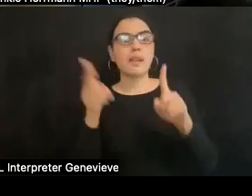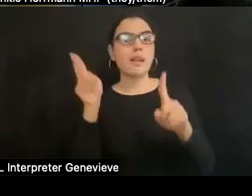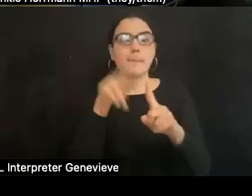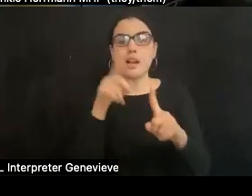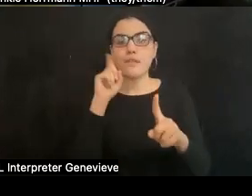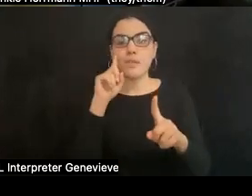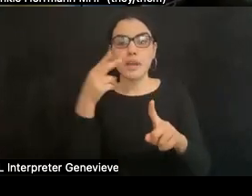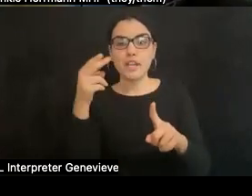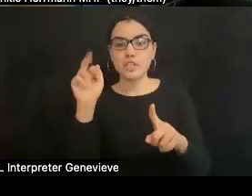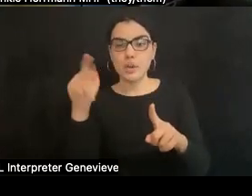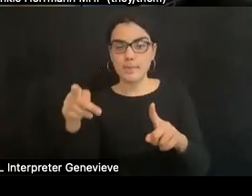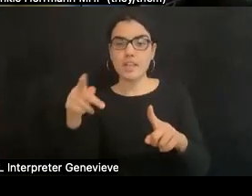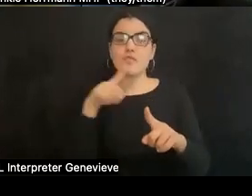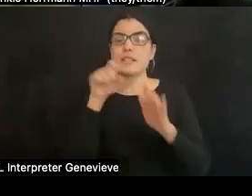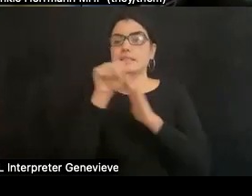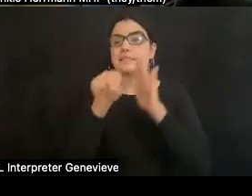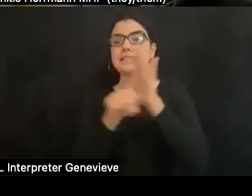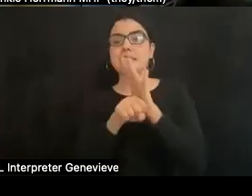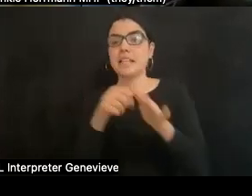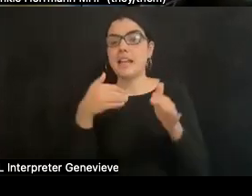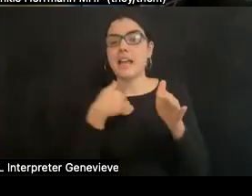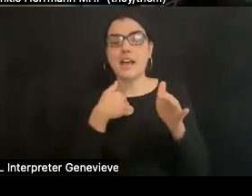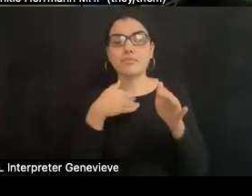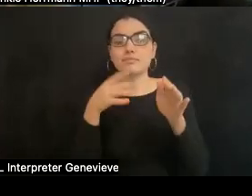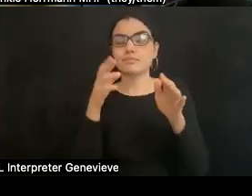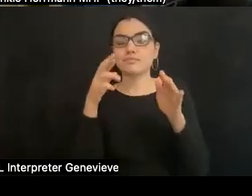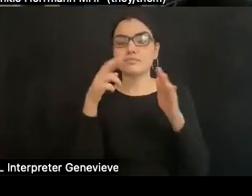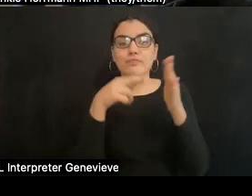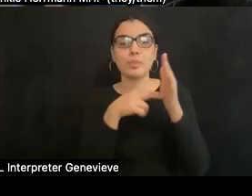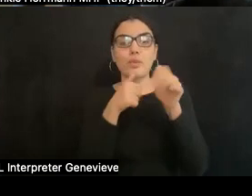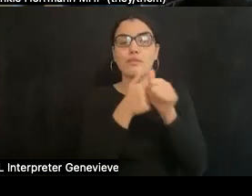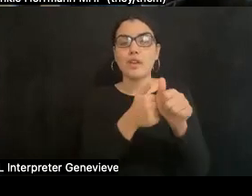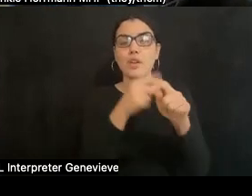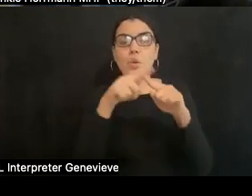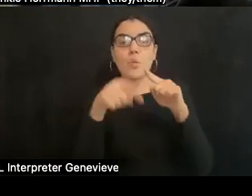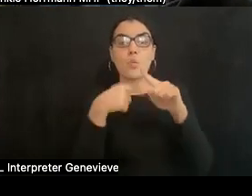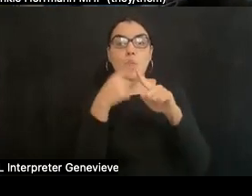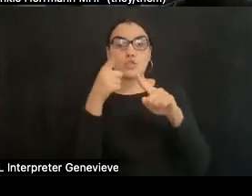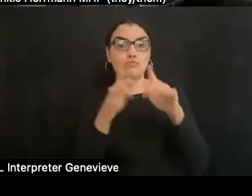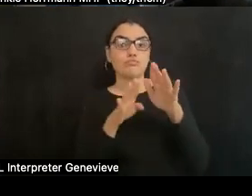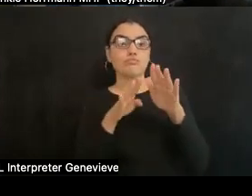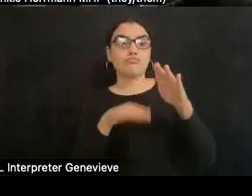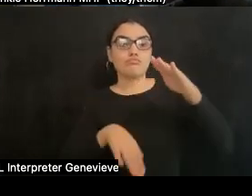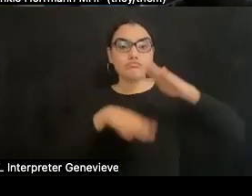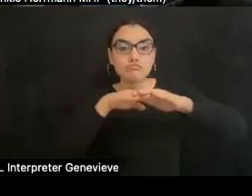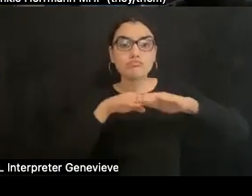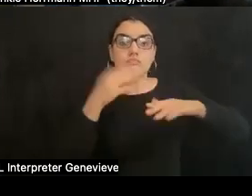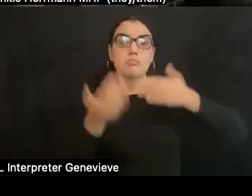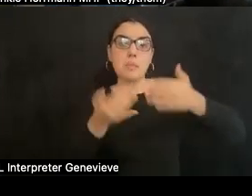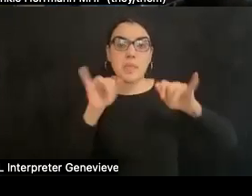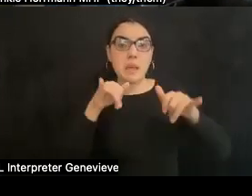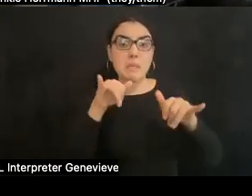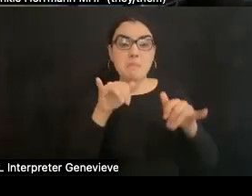They look at what your usage history of these different supports, and once you reach a certain threshold, then they say, okay, maybe this person